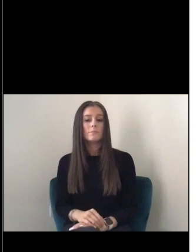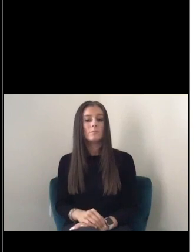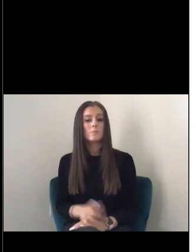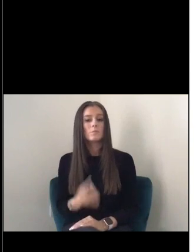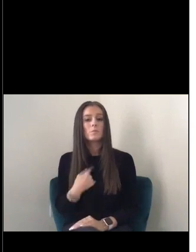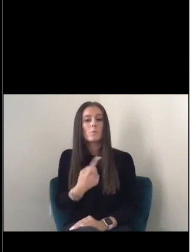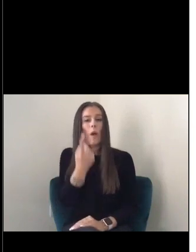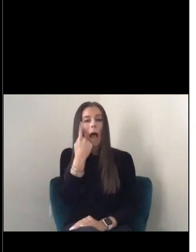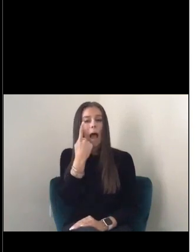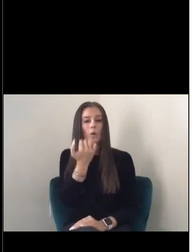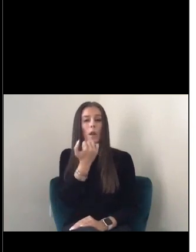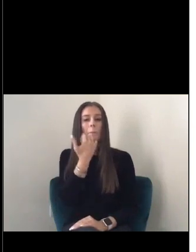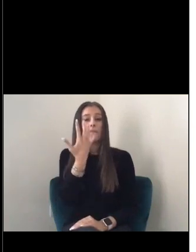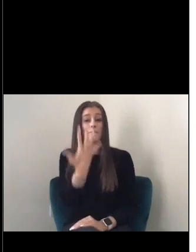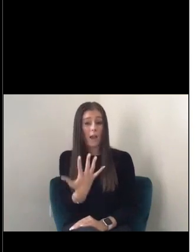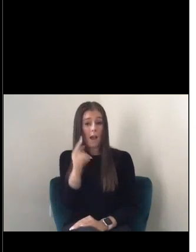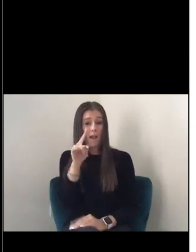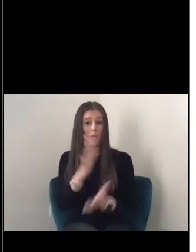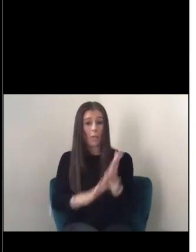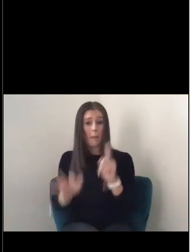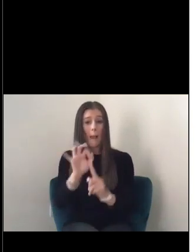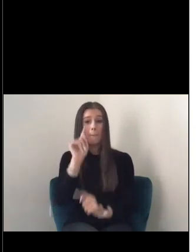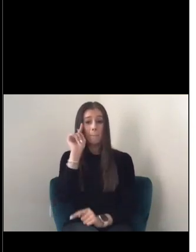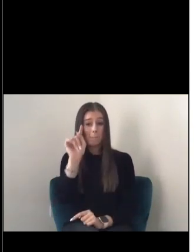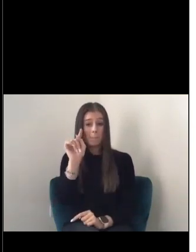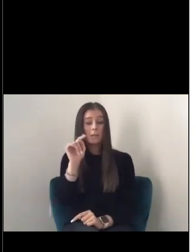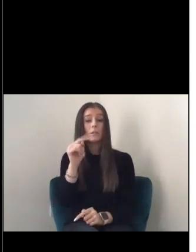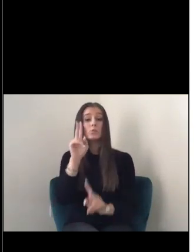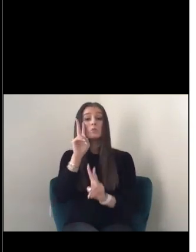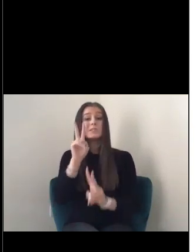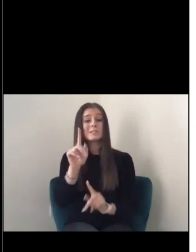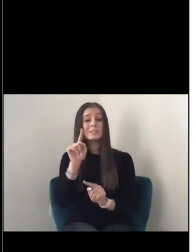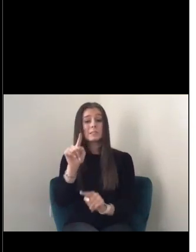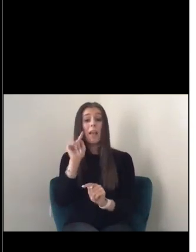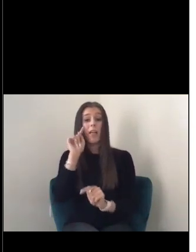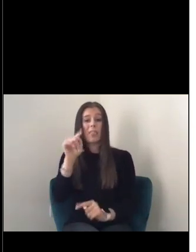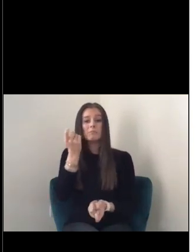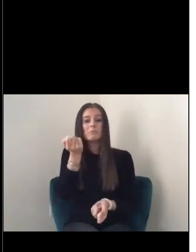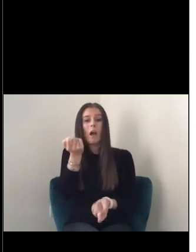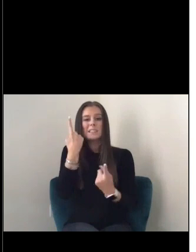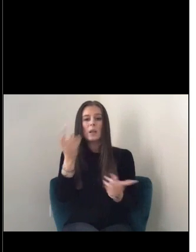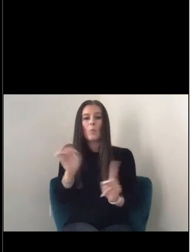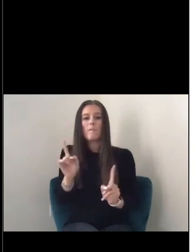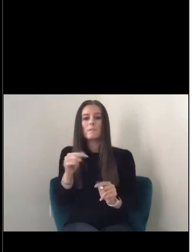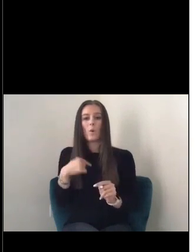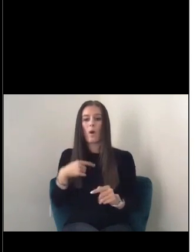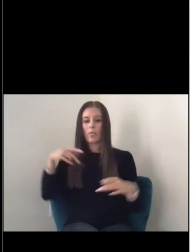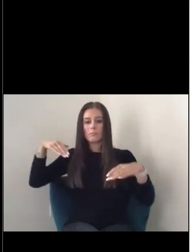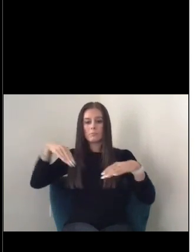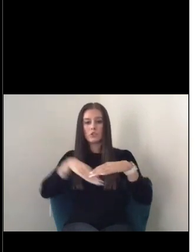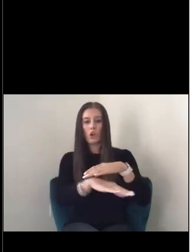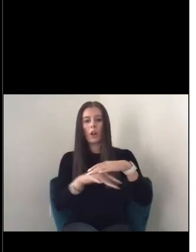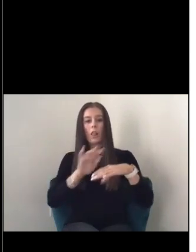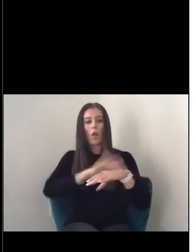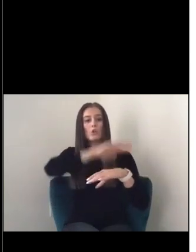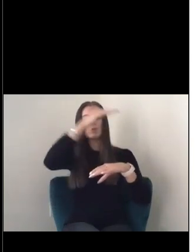with number 5 on this map, you'll see where we propose the lookout over the Thames estuary.